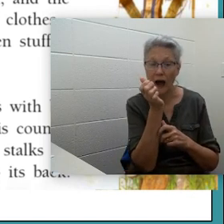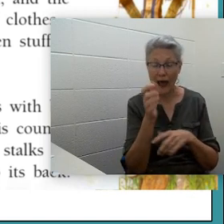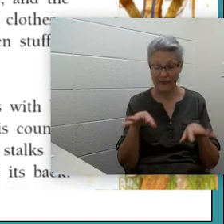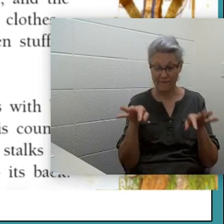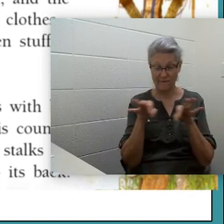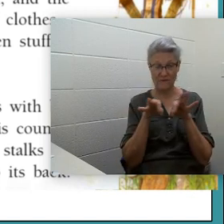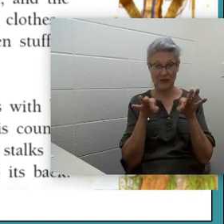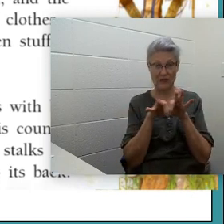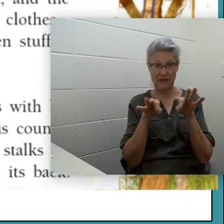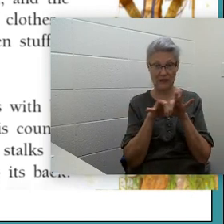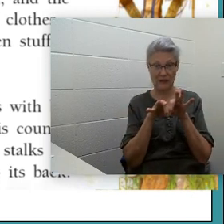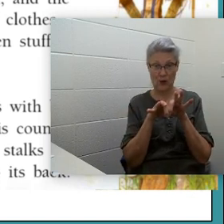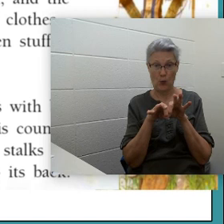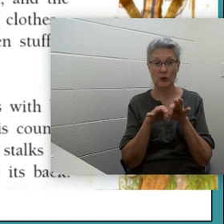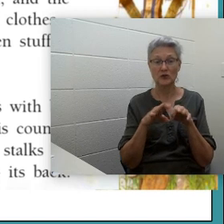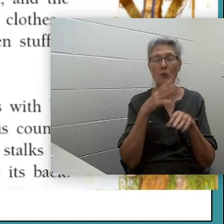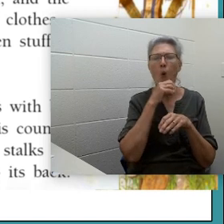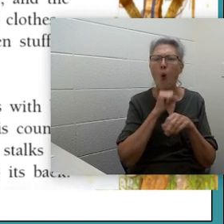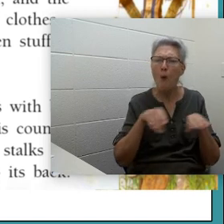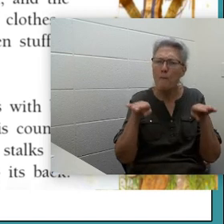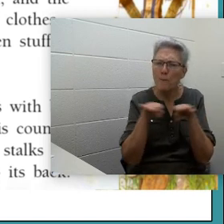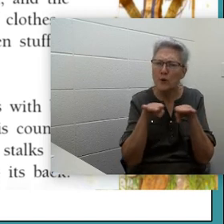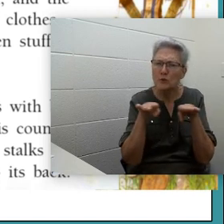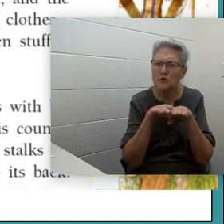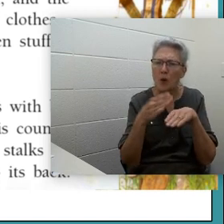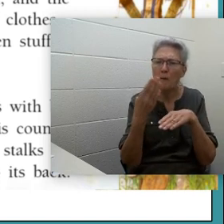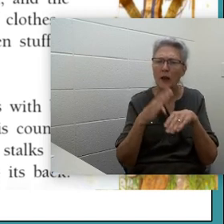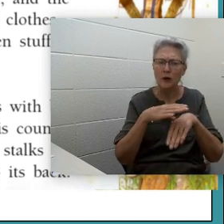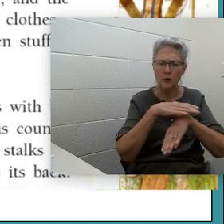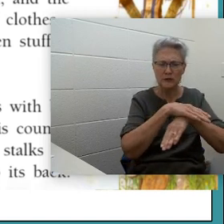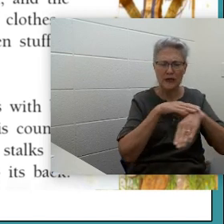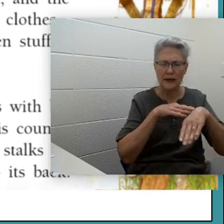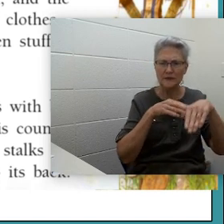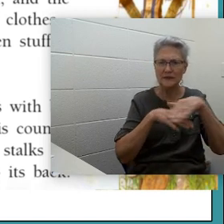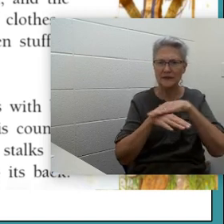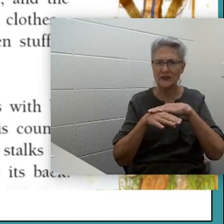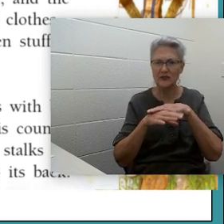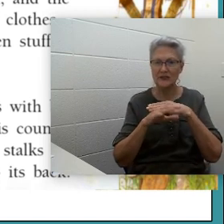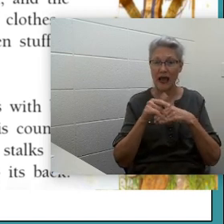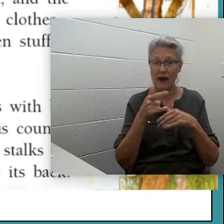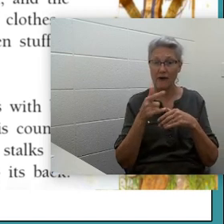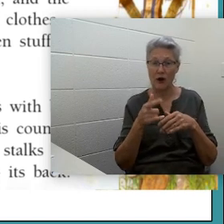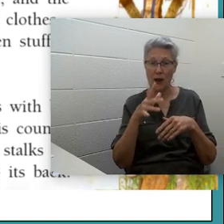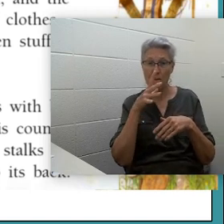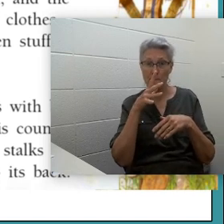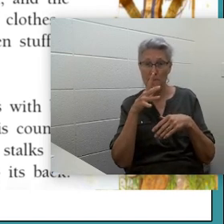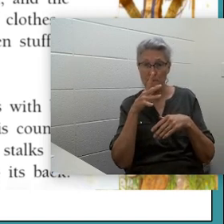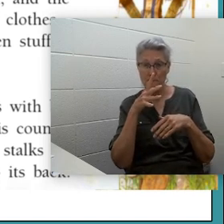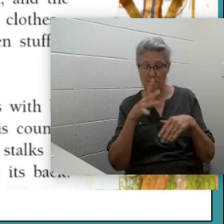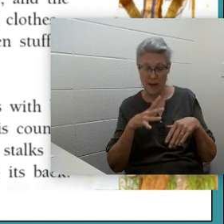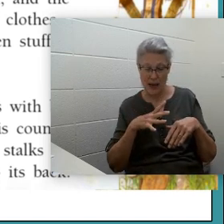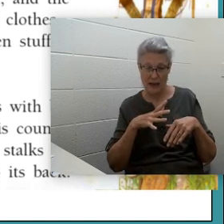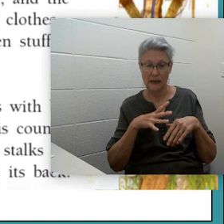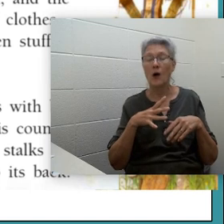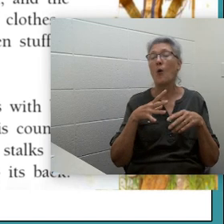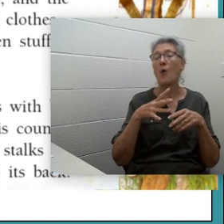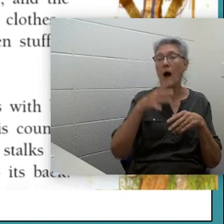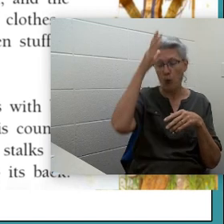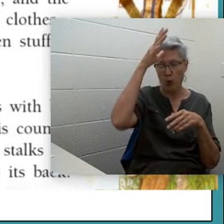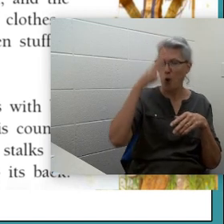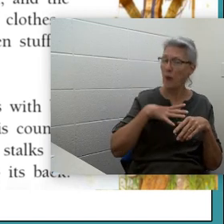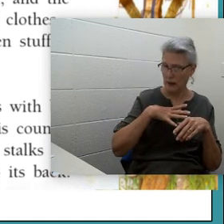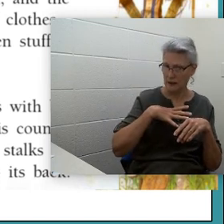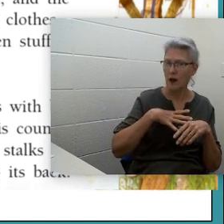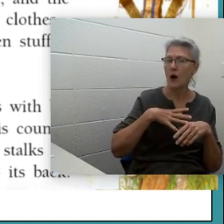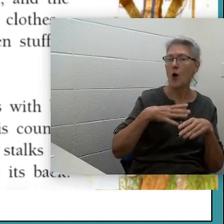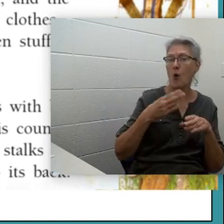feet were some old boots with blue tops, such as every man wore in this country, and the figure was